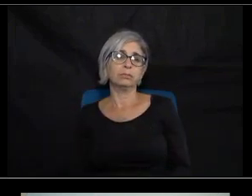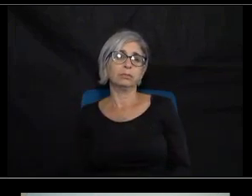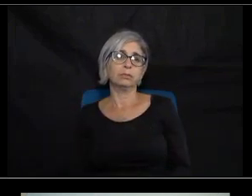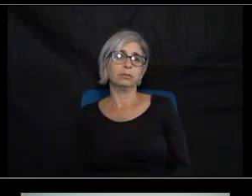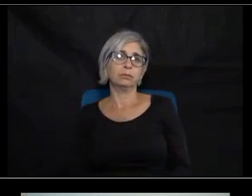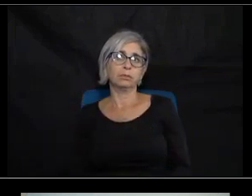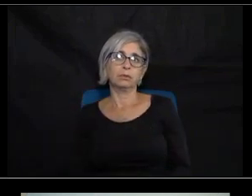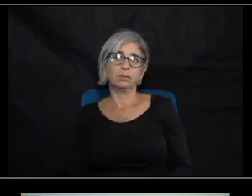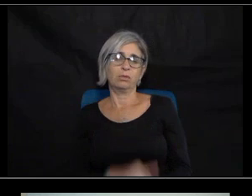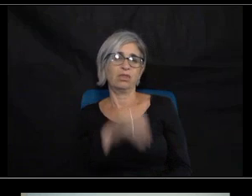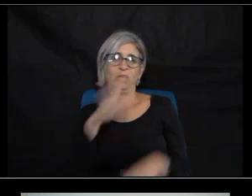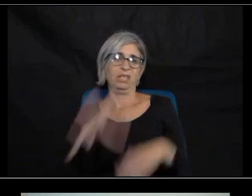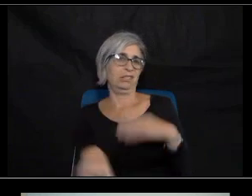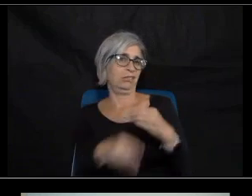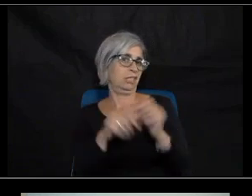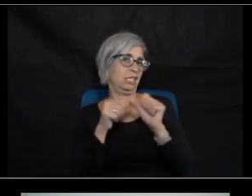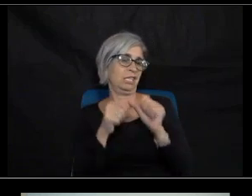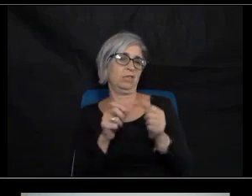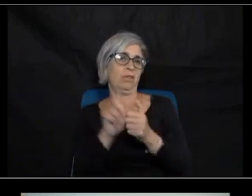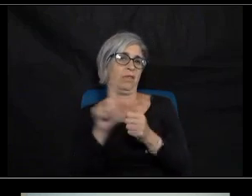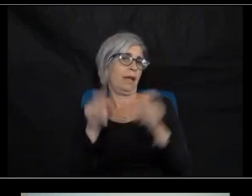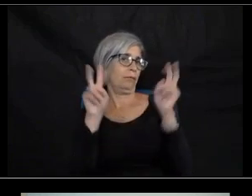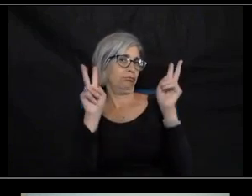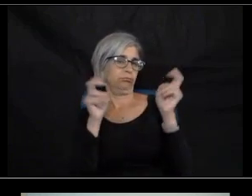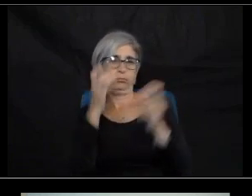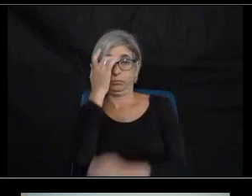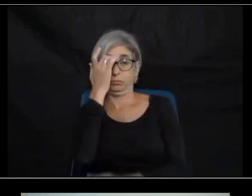that's no longer needed.